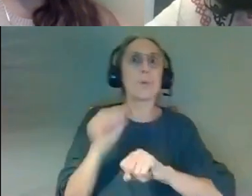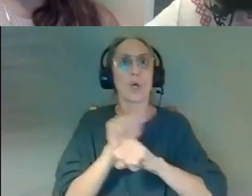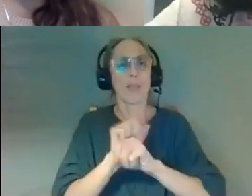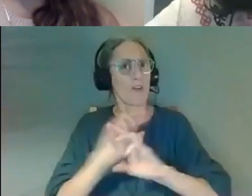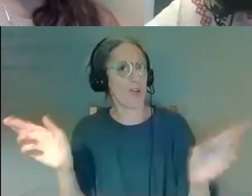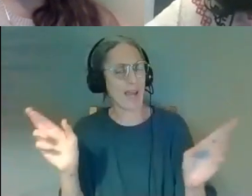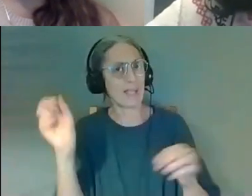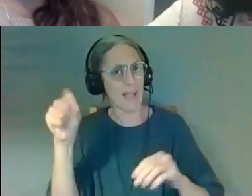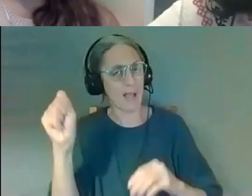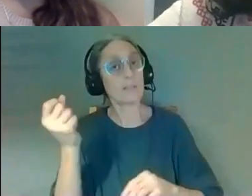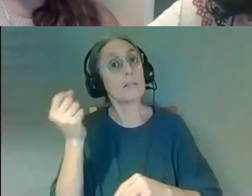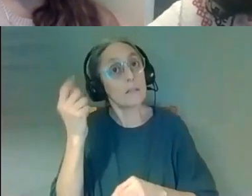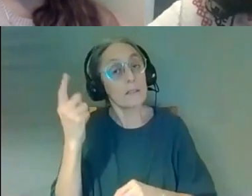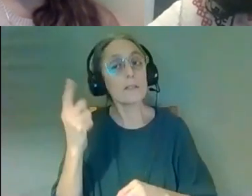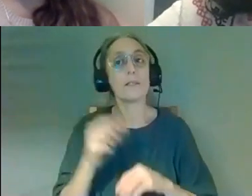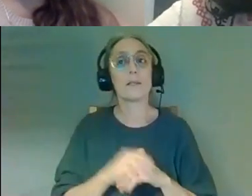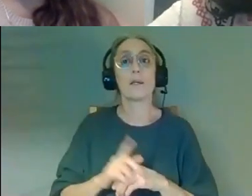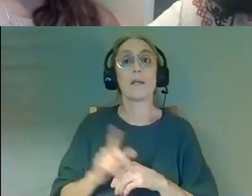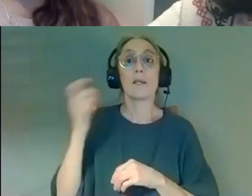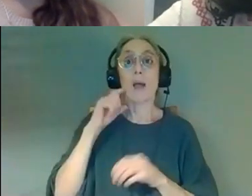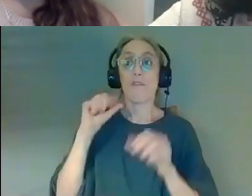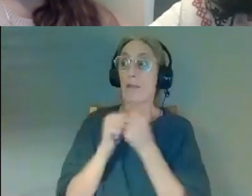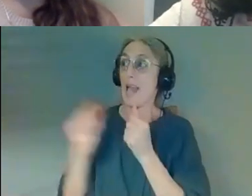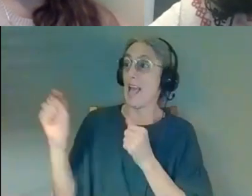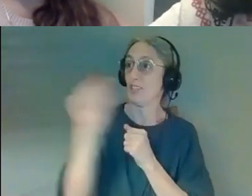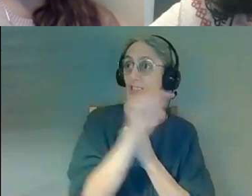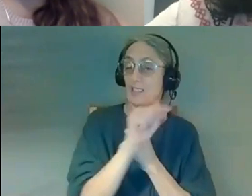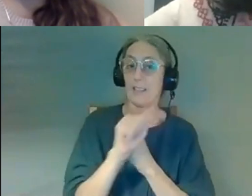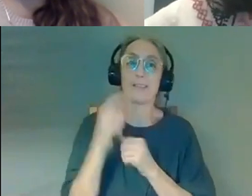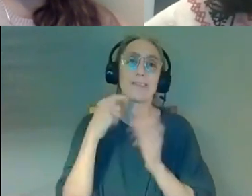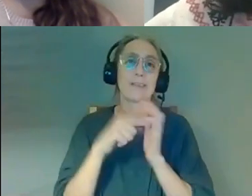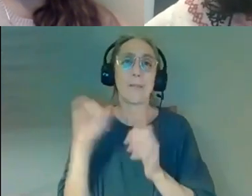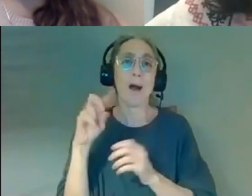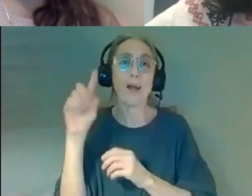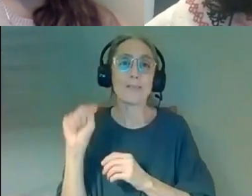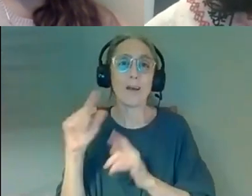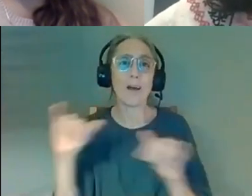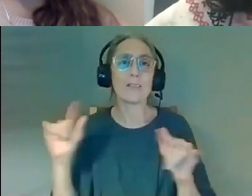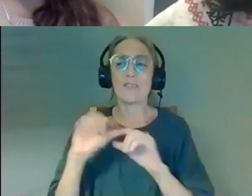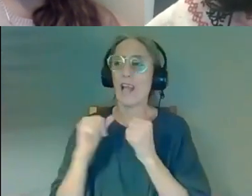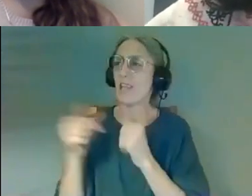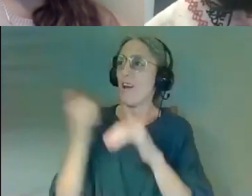not all of our governmental agencies like IDOT are